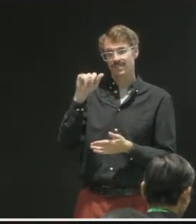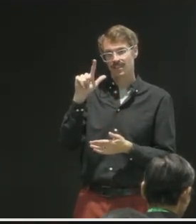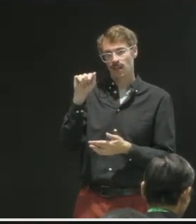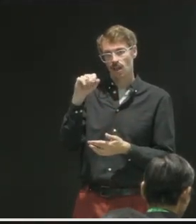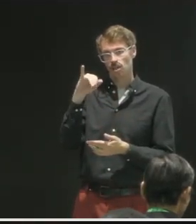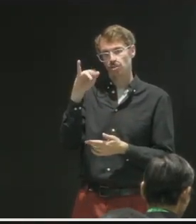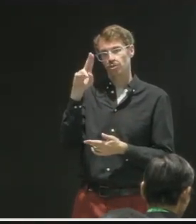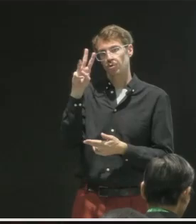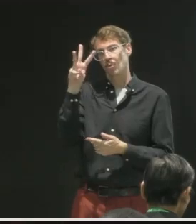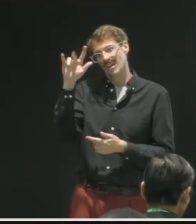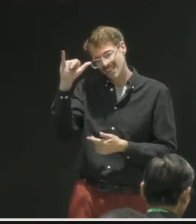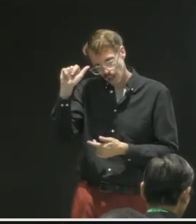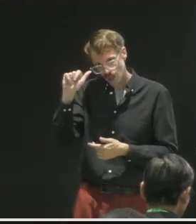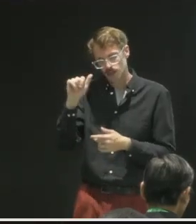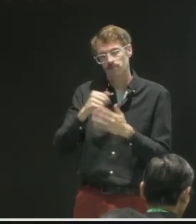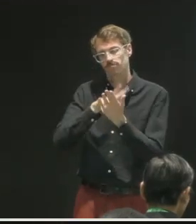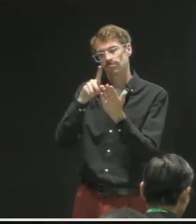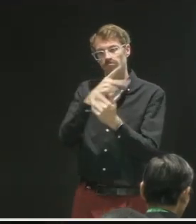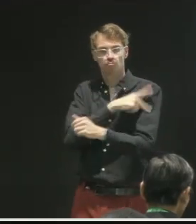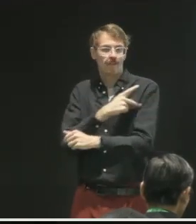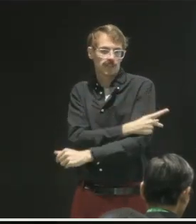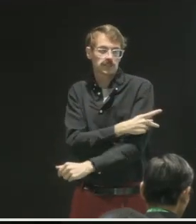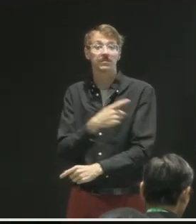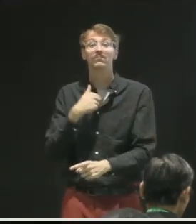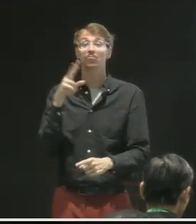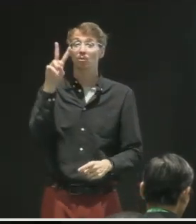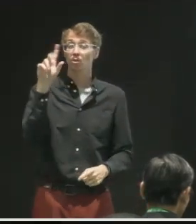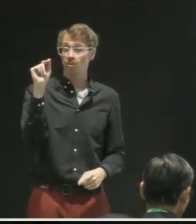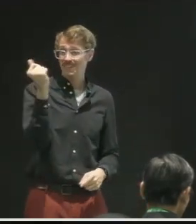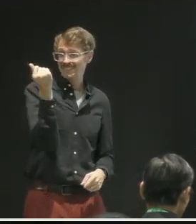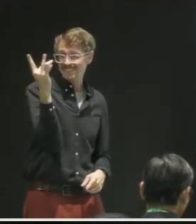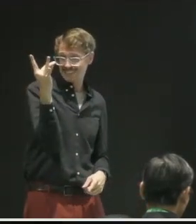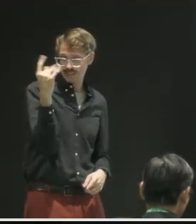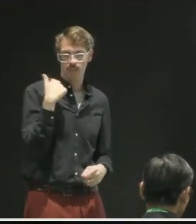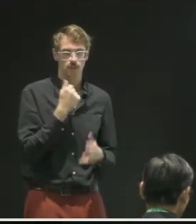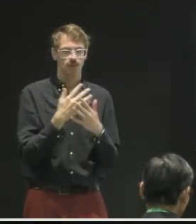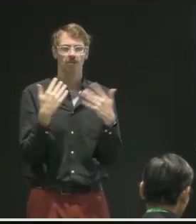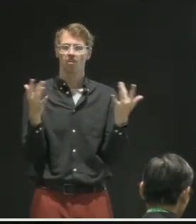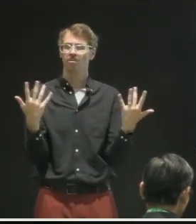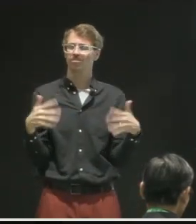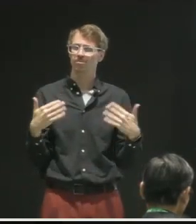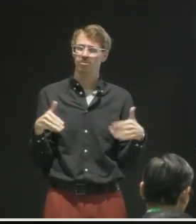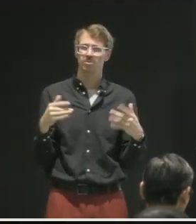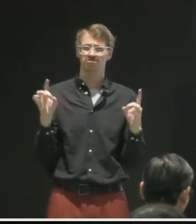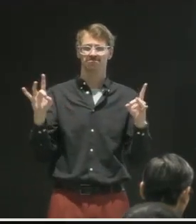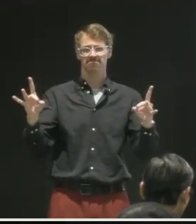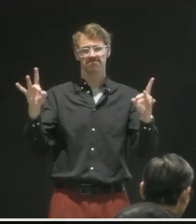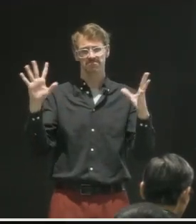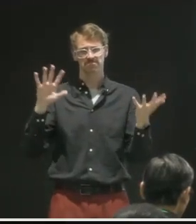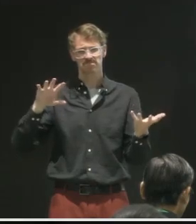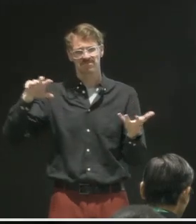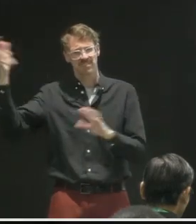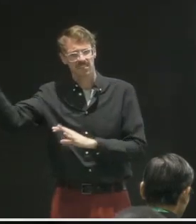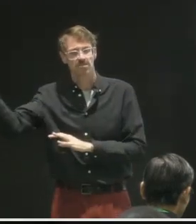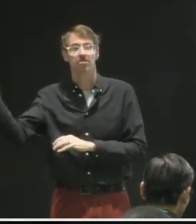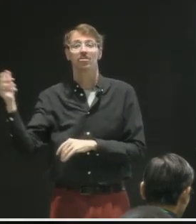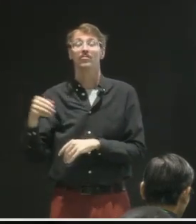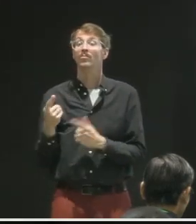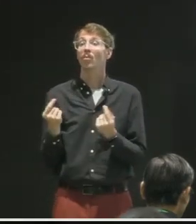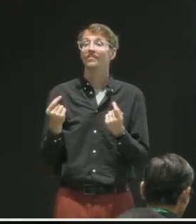In 2018, we faced a terrible disaster, the